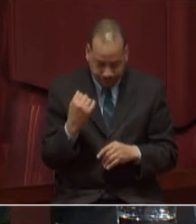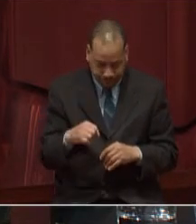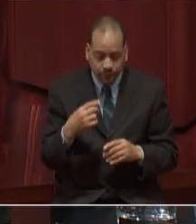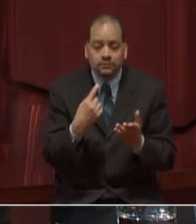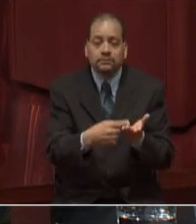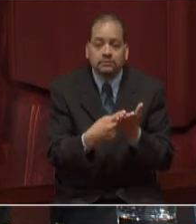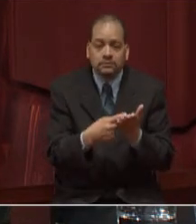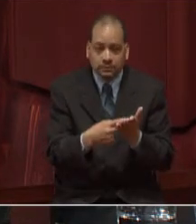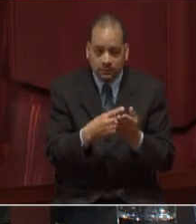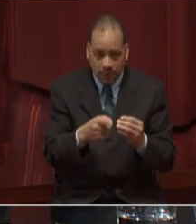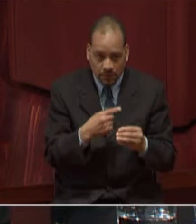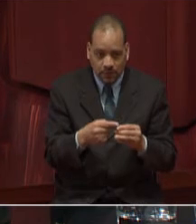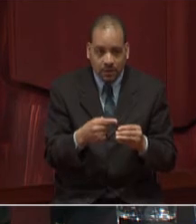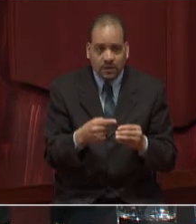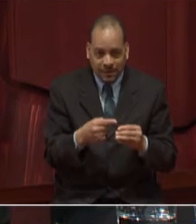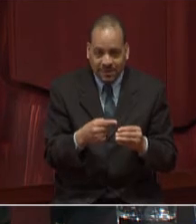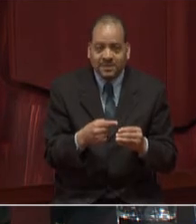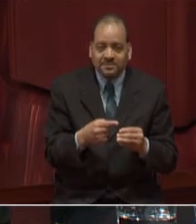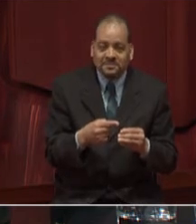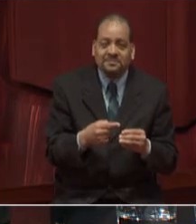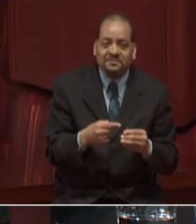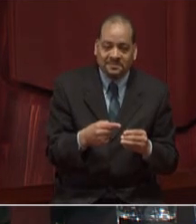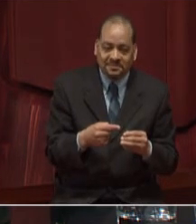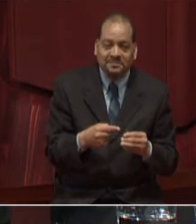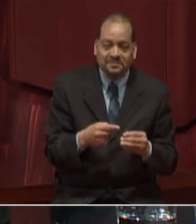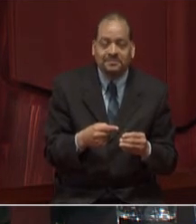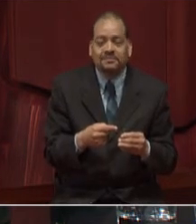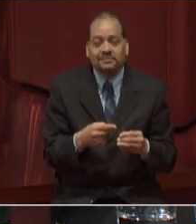the half-empty part of the glass to those